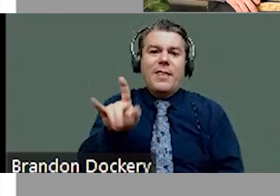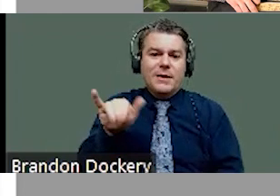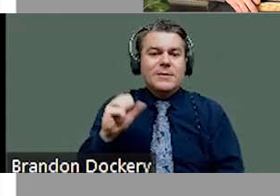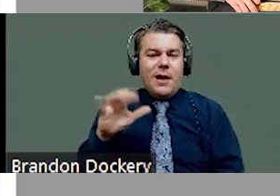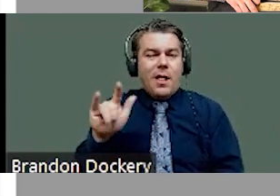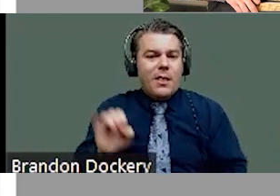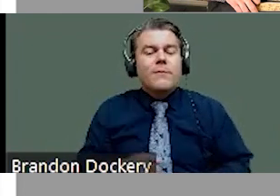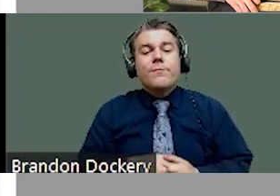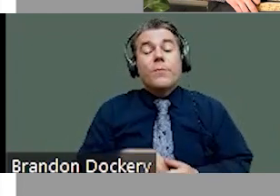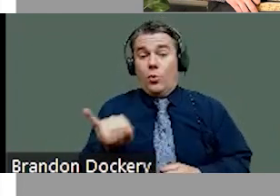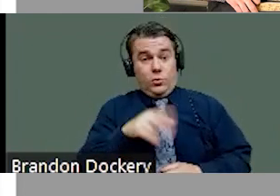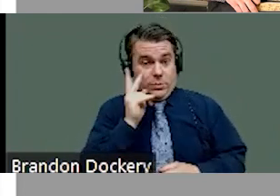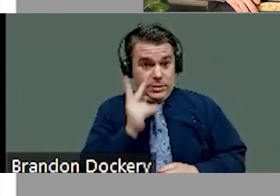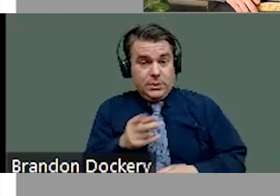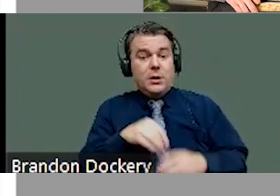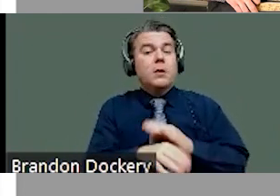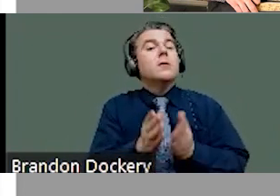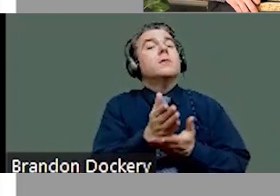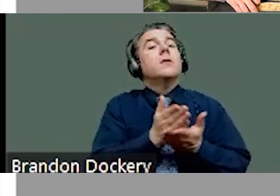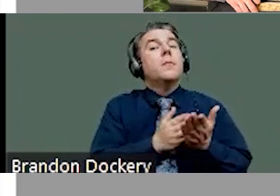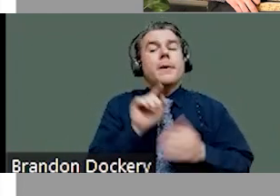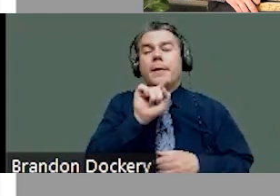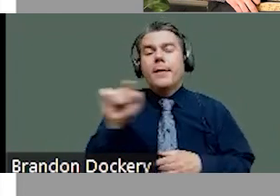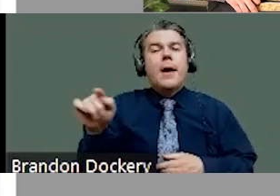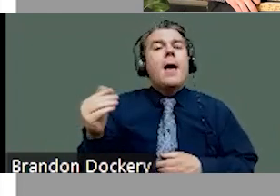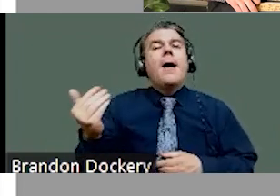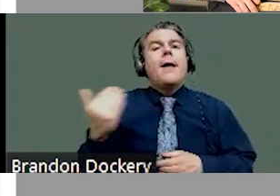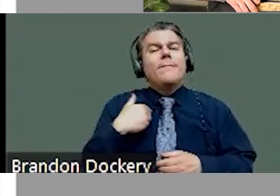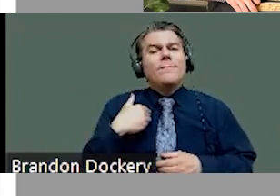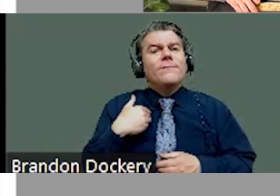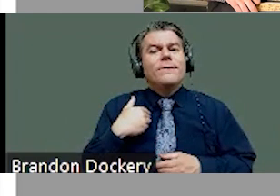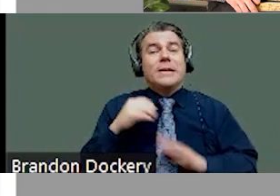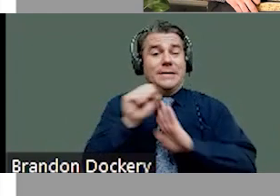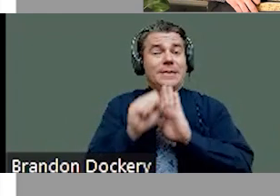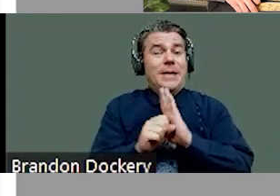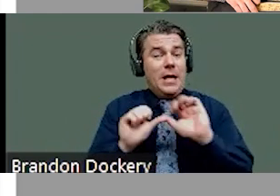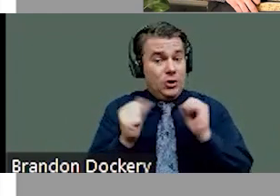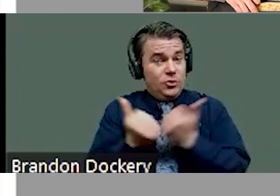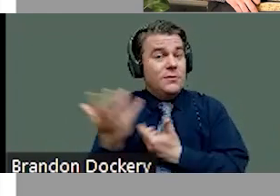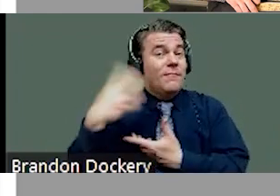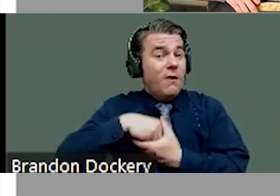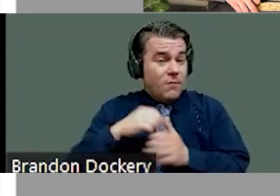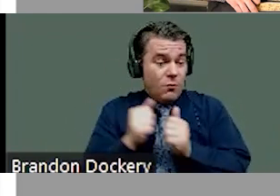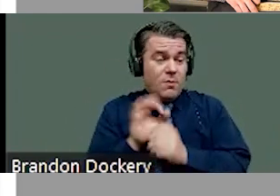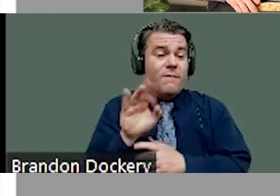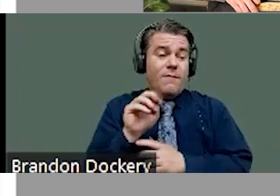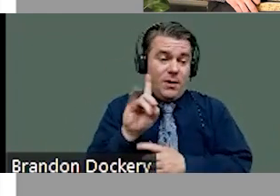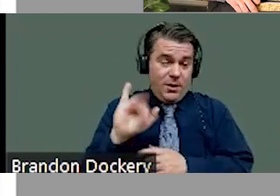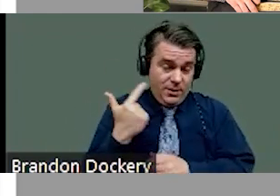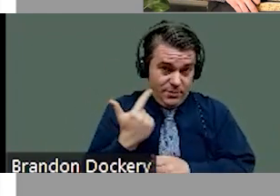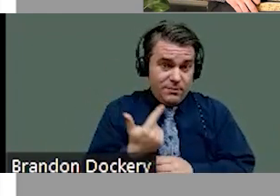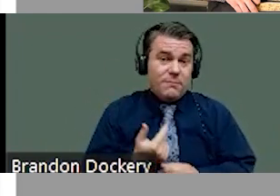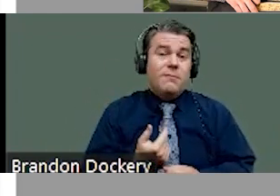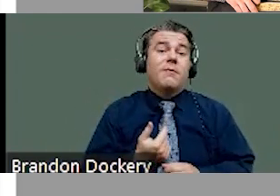And you'll also see in some of this that there are state agencies involved with the